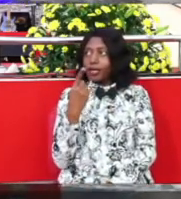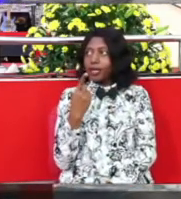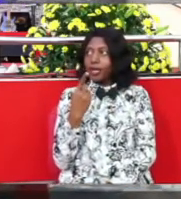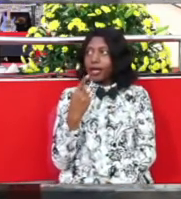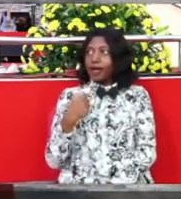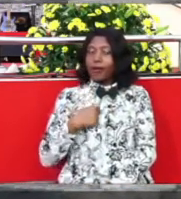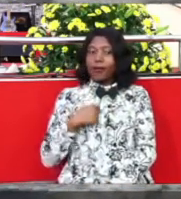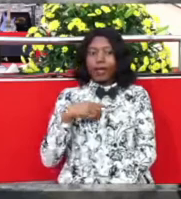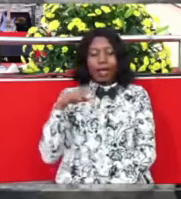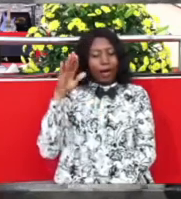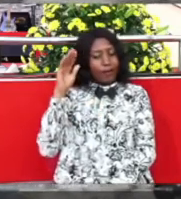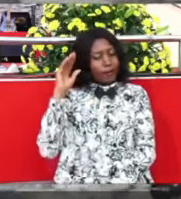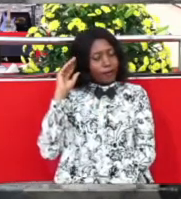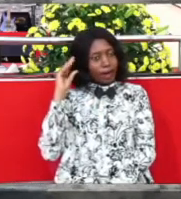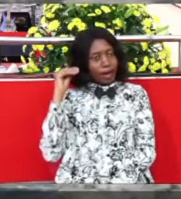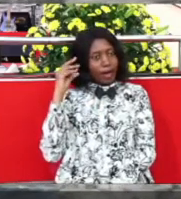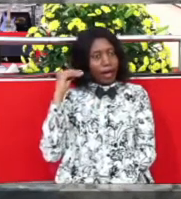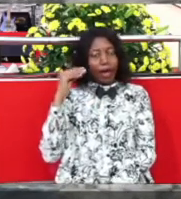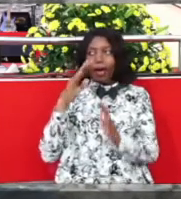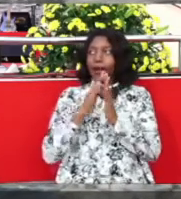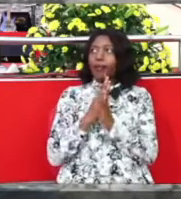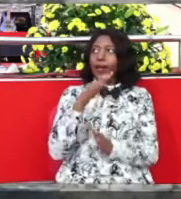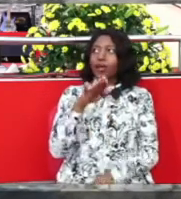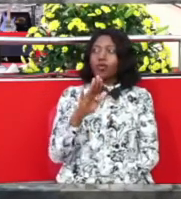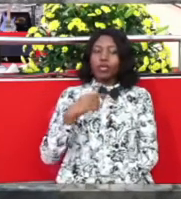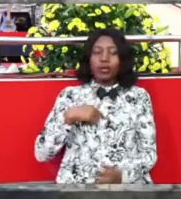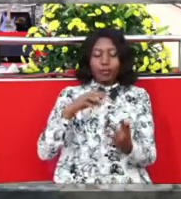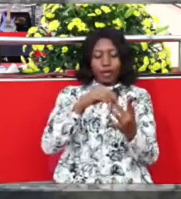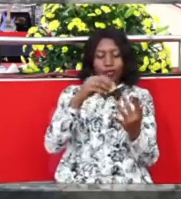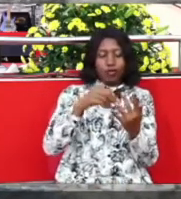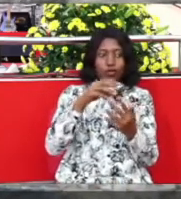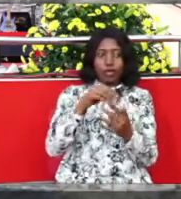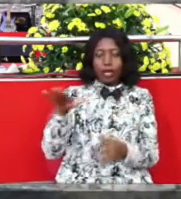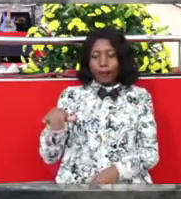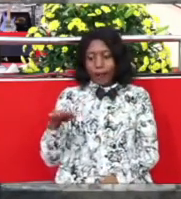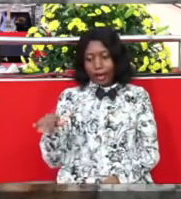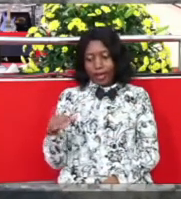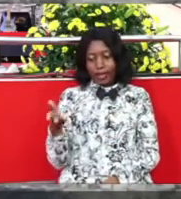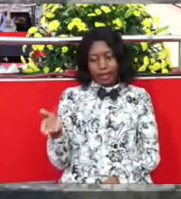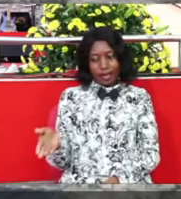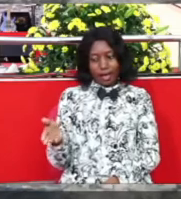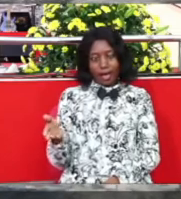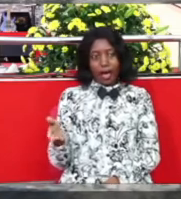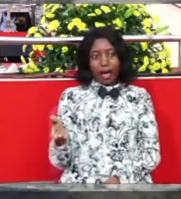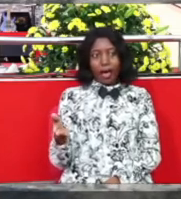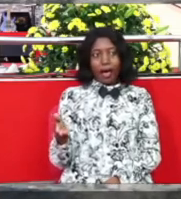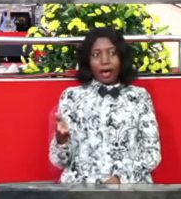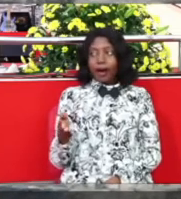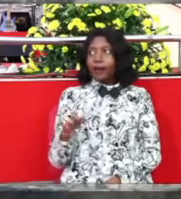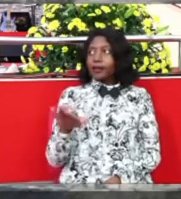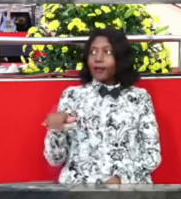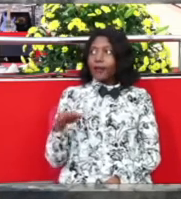have heard your prayers and have chosen this place for myself, a house of sacrifice.